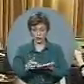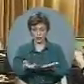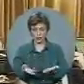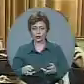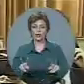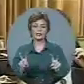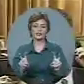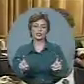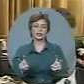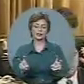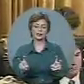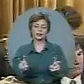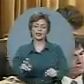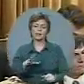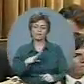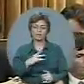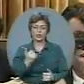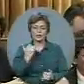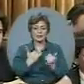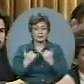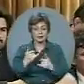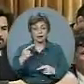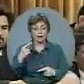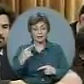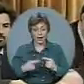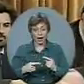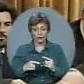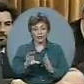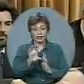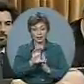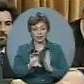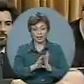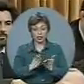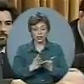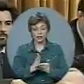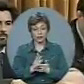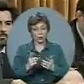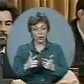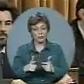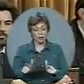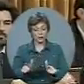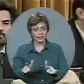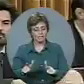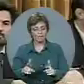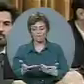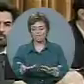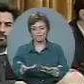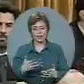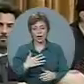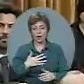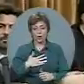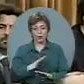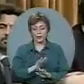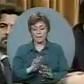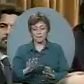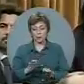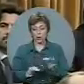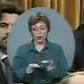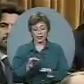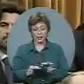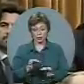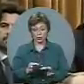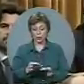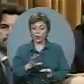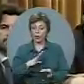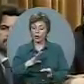and Freedoms." He doesn't like the fact that the duty of the courts is to uphold the Charter. In the